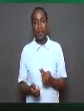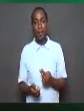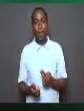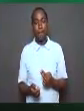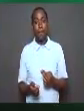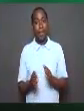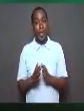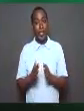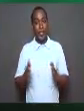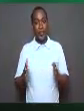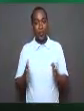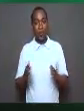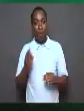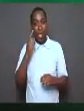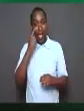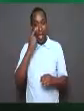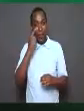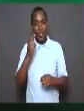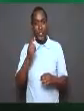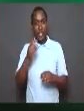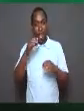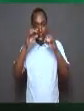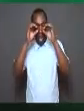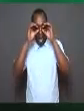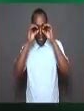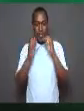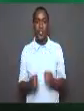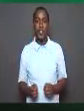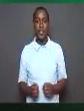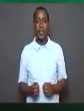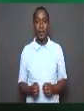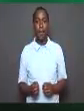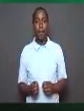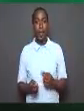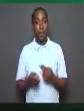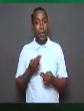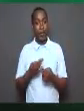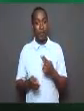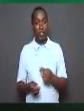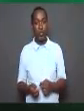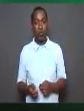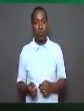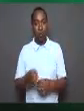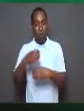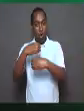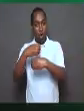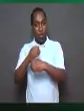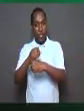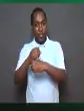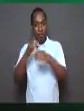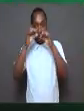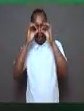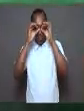the eyepiece lens by the magnification of the objective